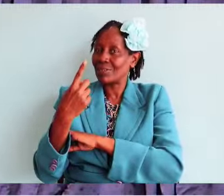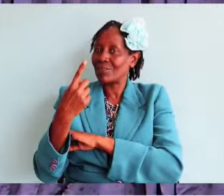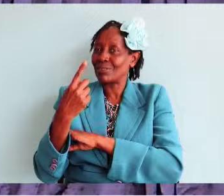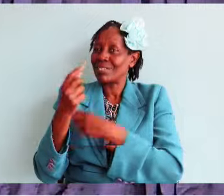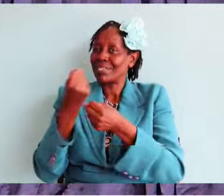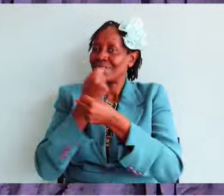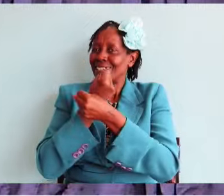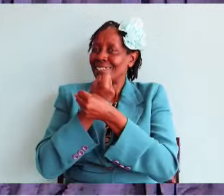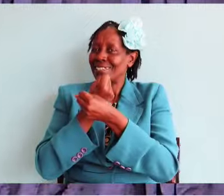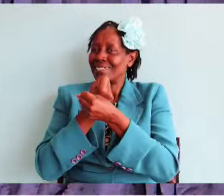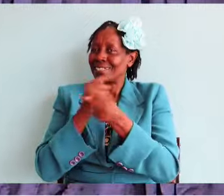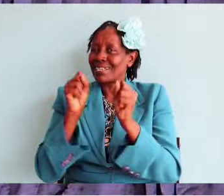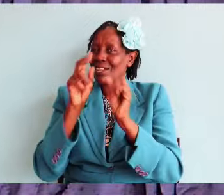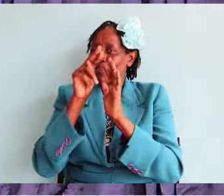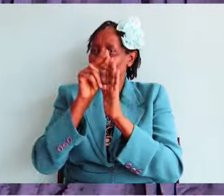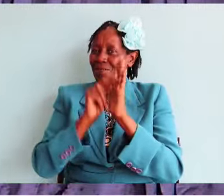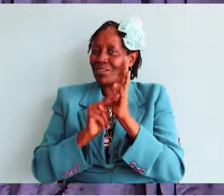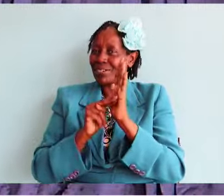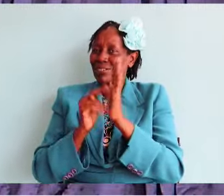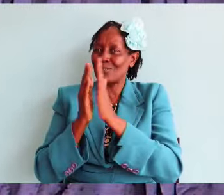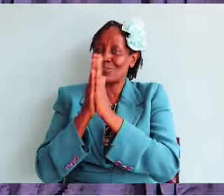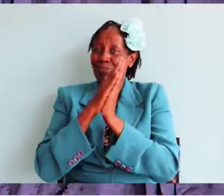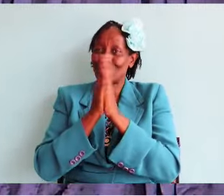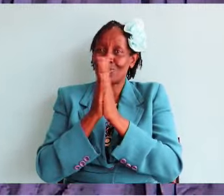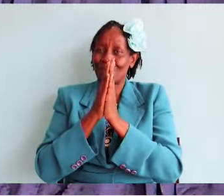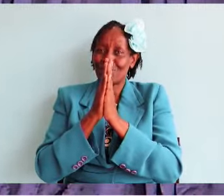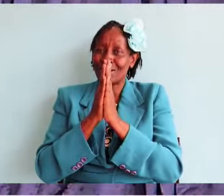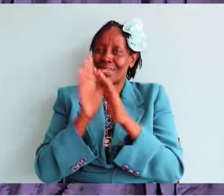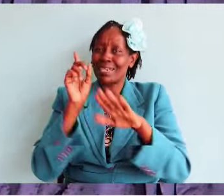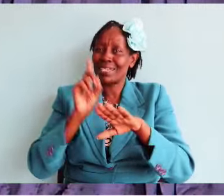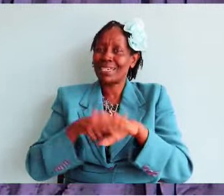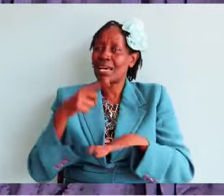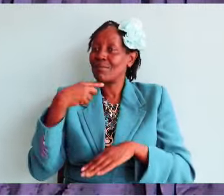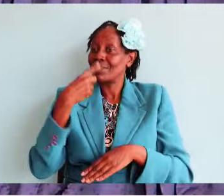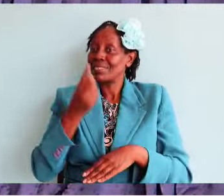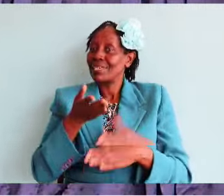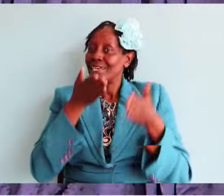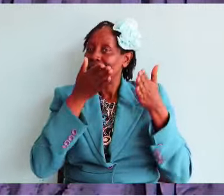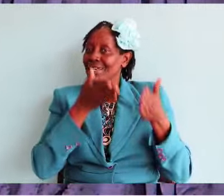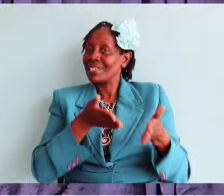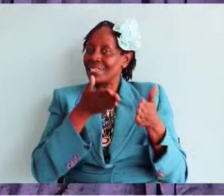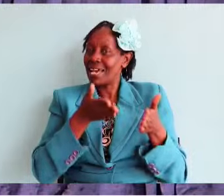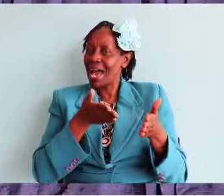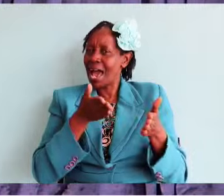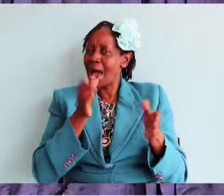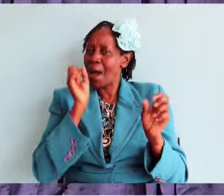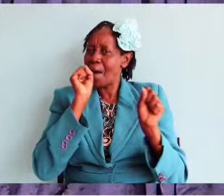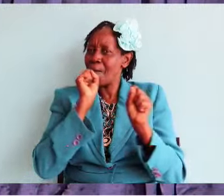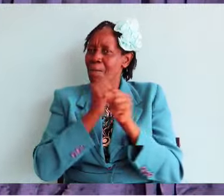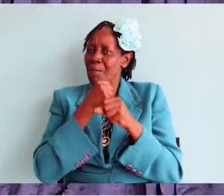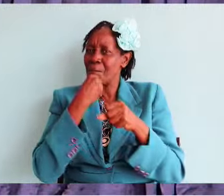story. And so when he says something here, it makes sure that that thing